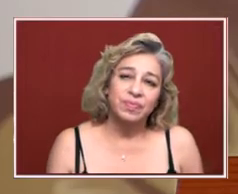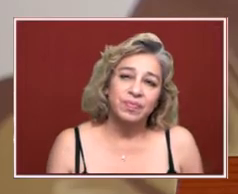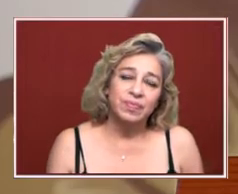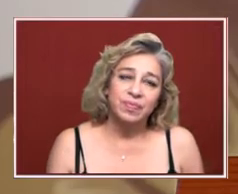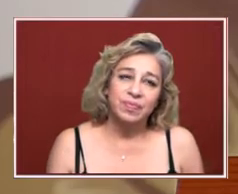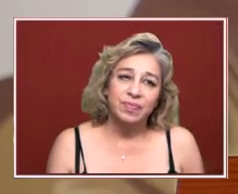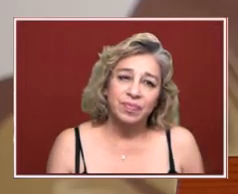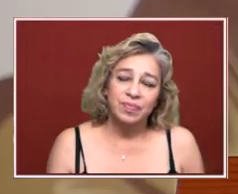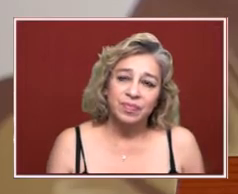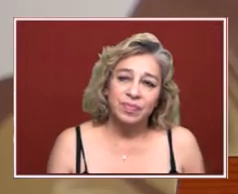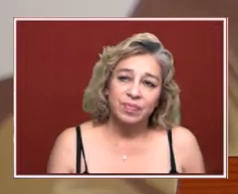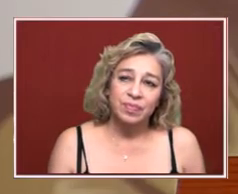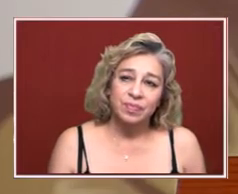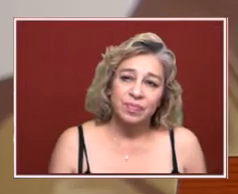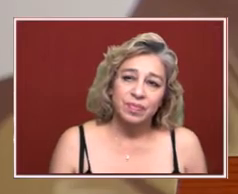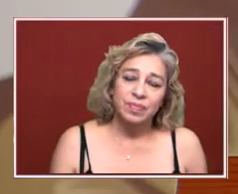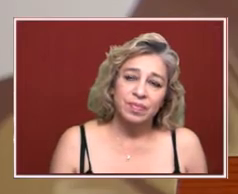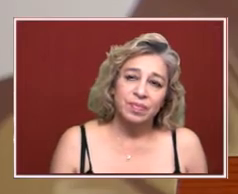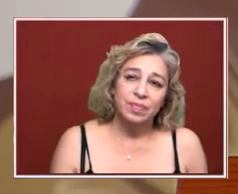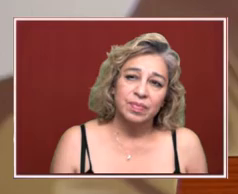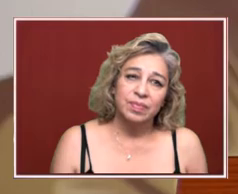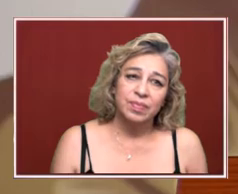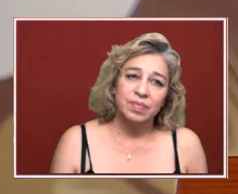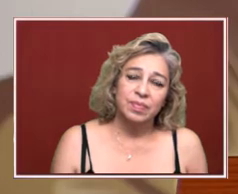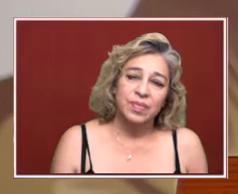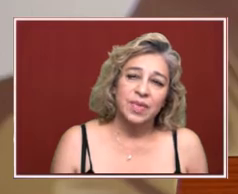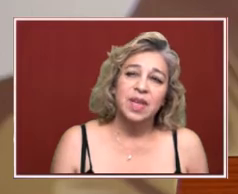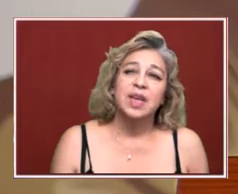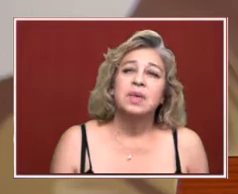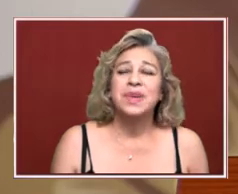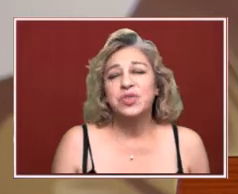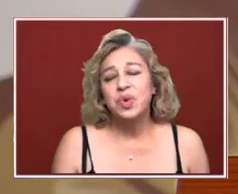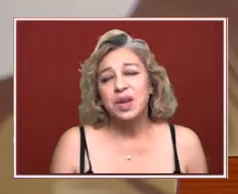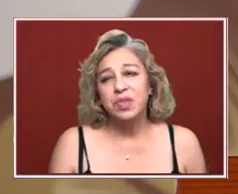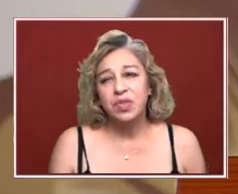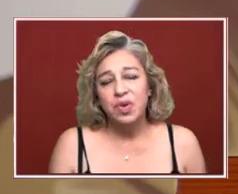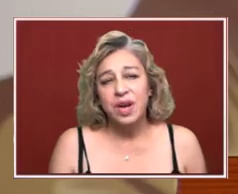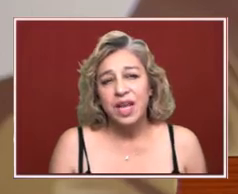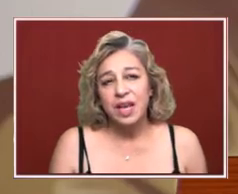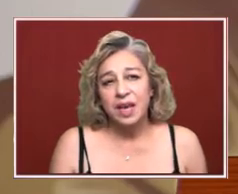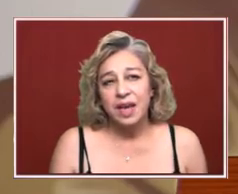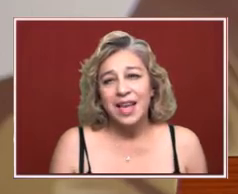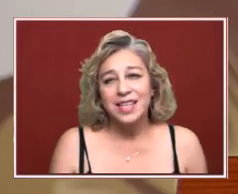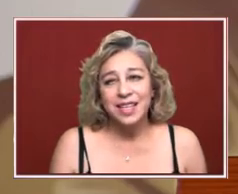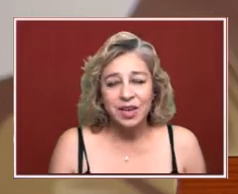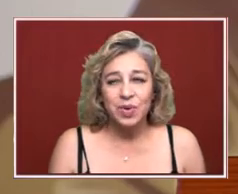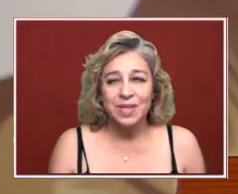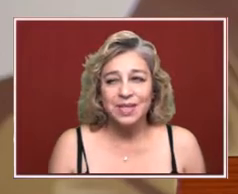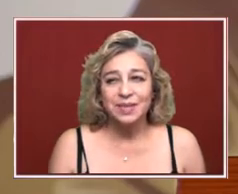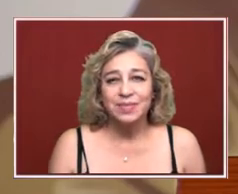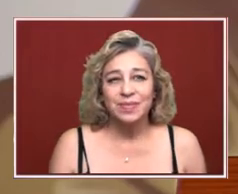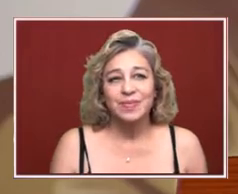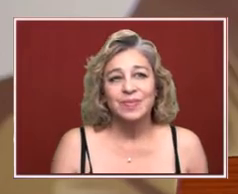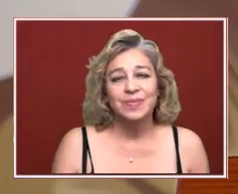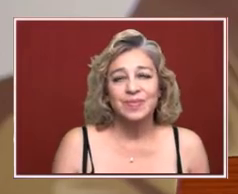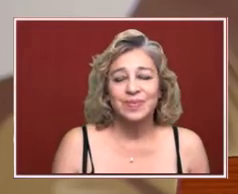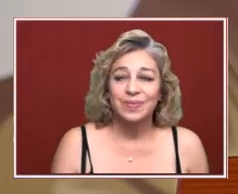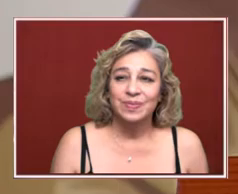entre autoridad y delincuencia. Between authority and delinquents.